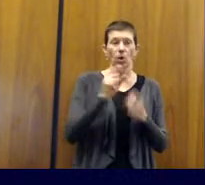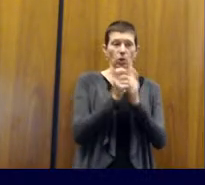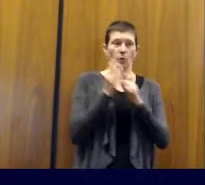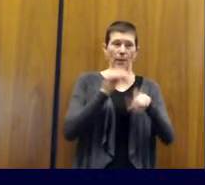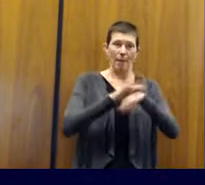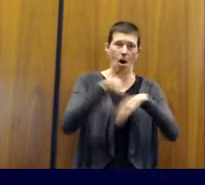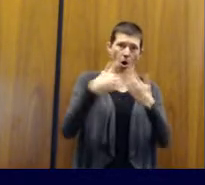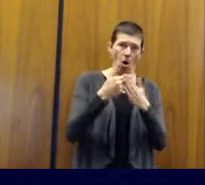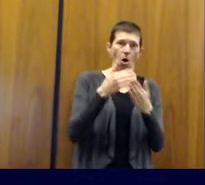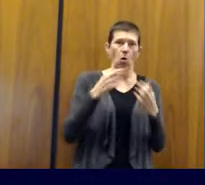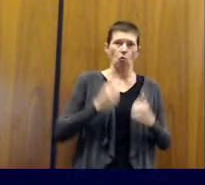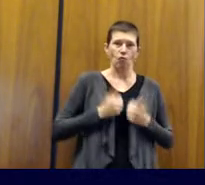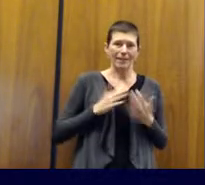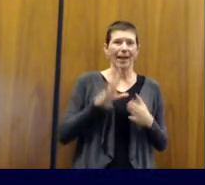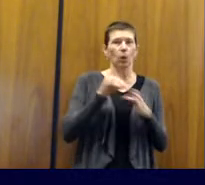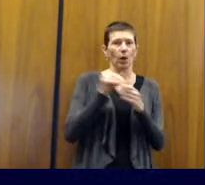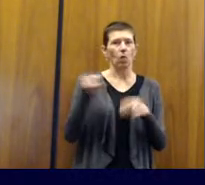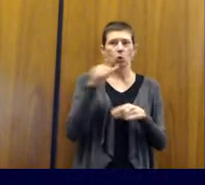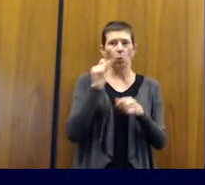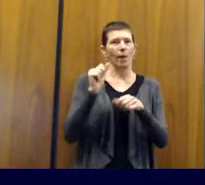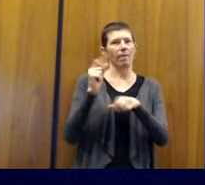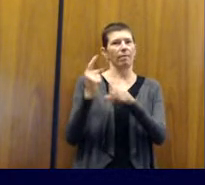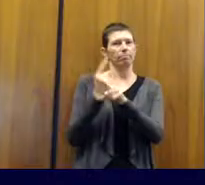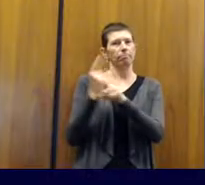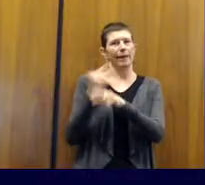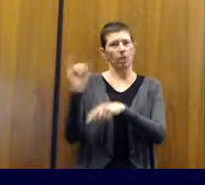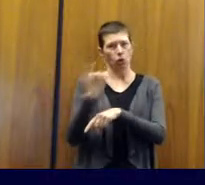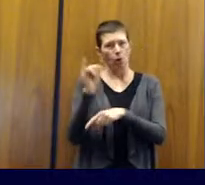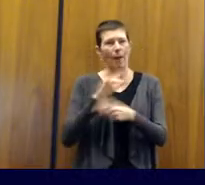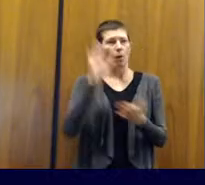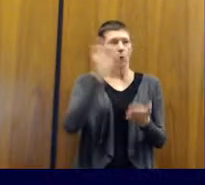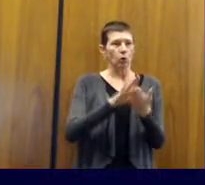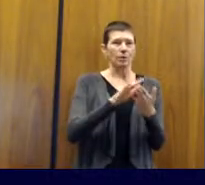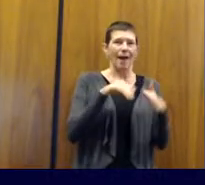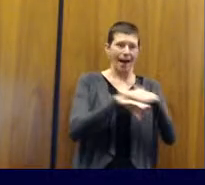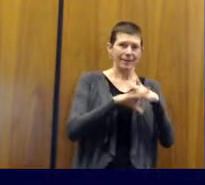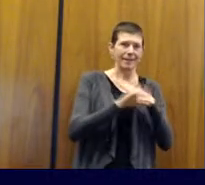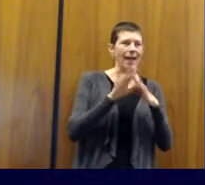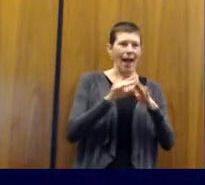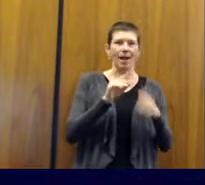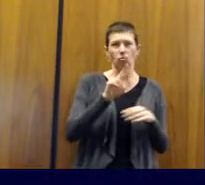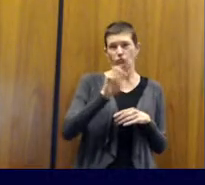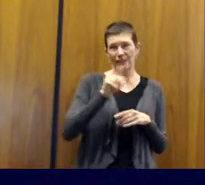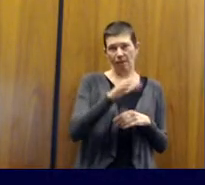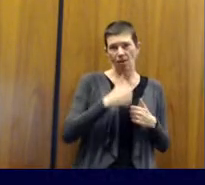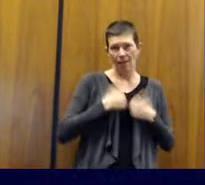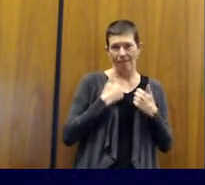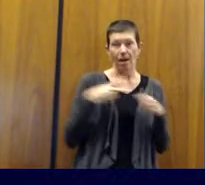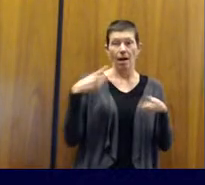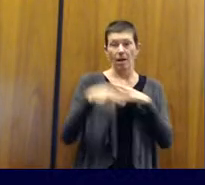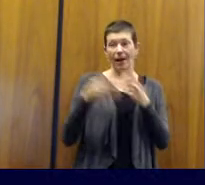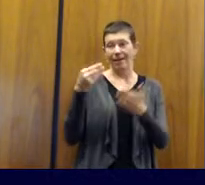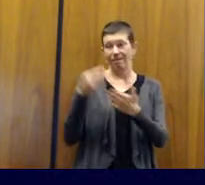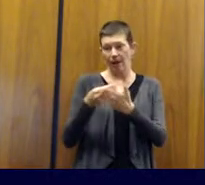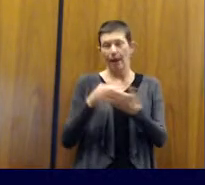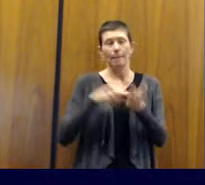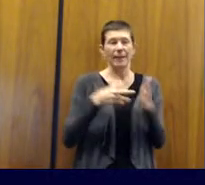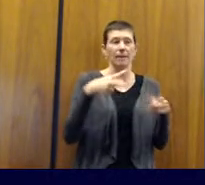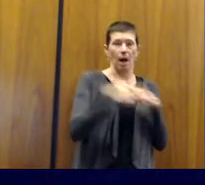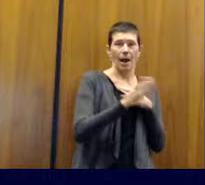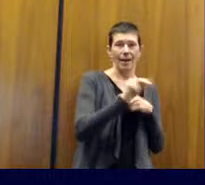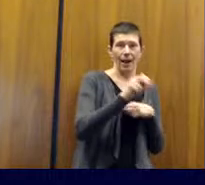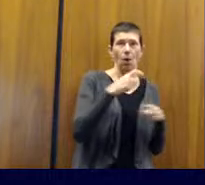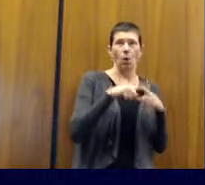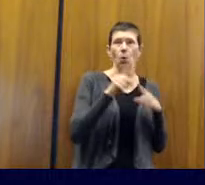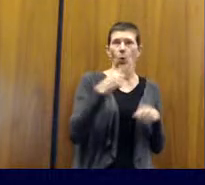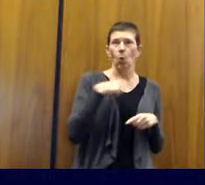residents, including those with commercial insurance, by reducing access and jeopardizing lives. Cutting funding is cutting care, but we need a plan here in